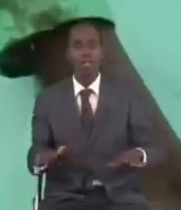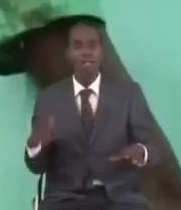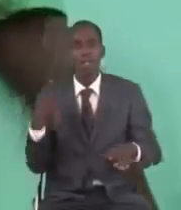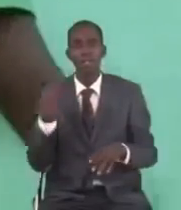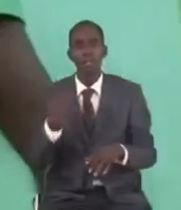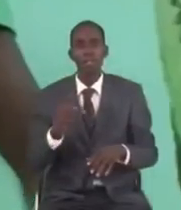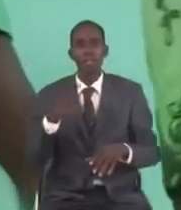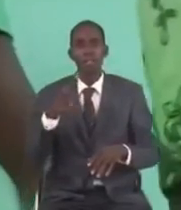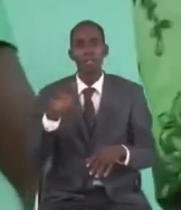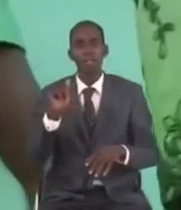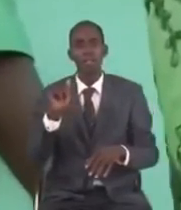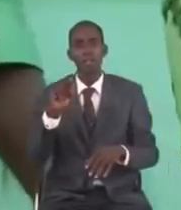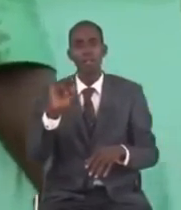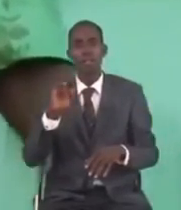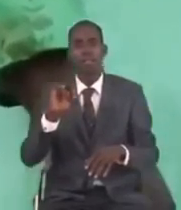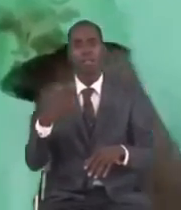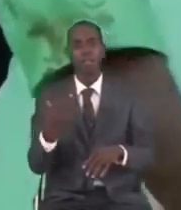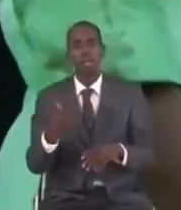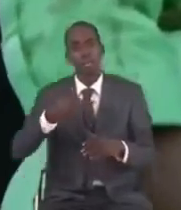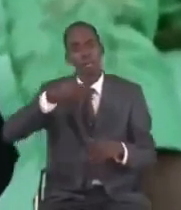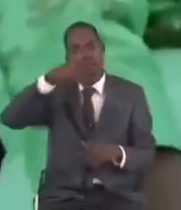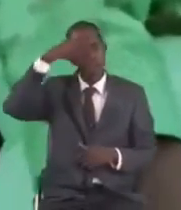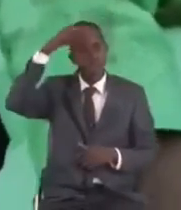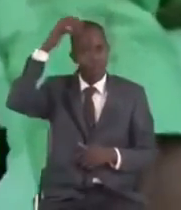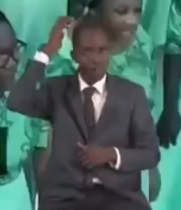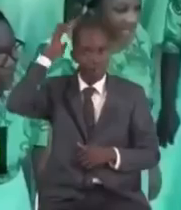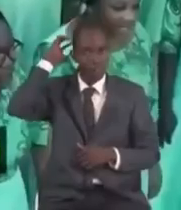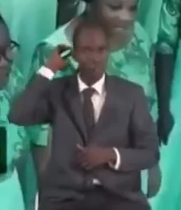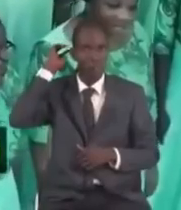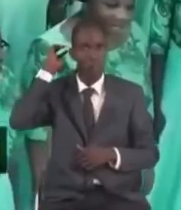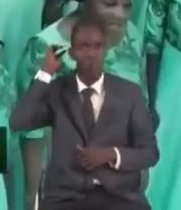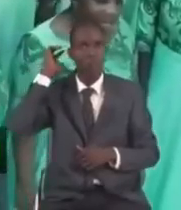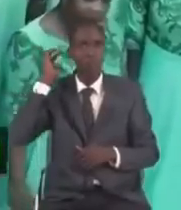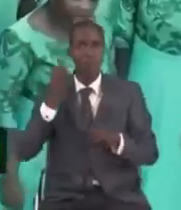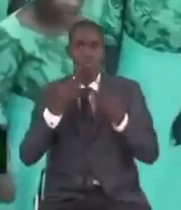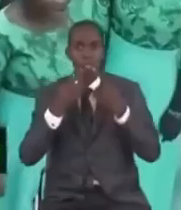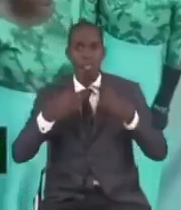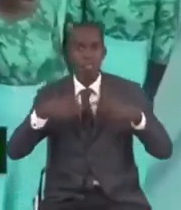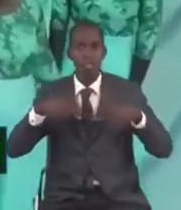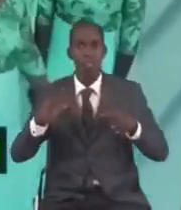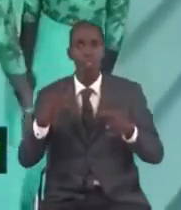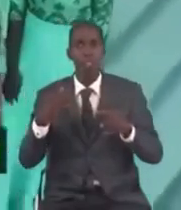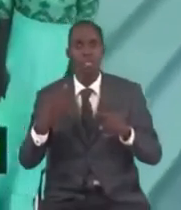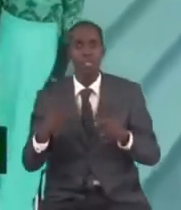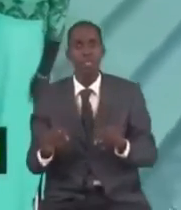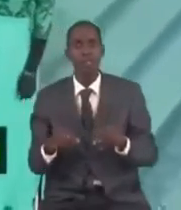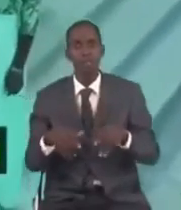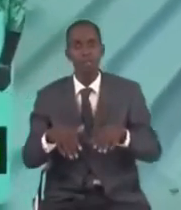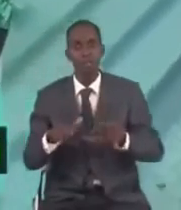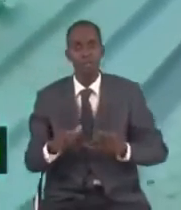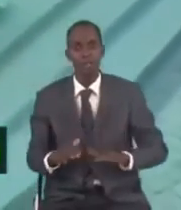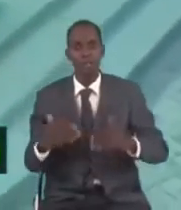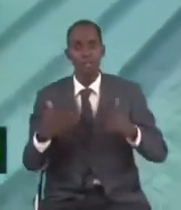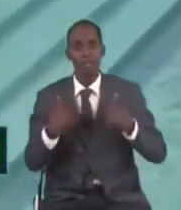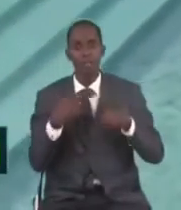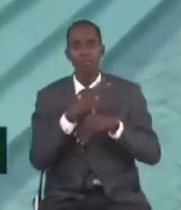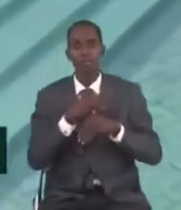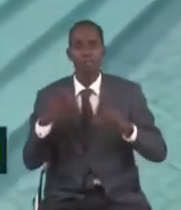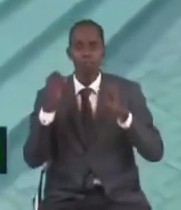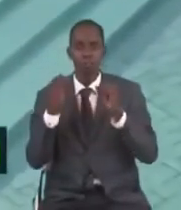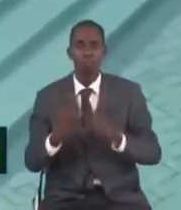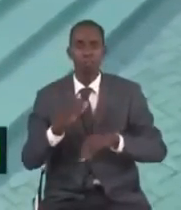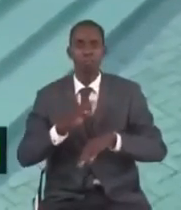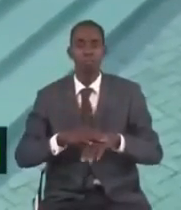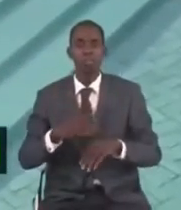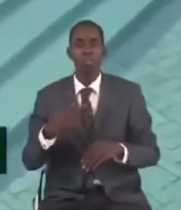silence, the roaring lion declared the grave has no claim on